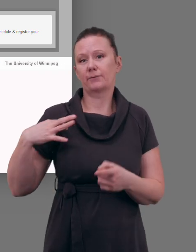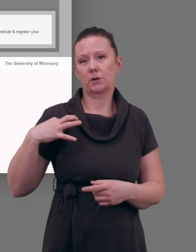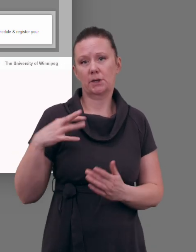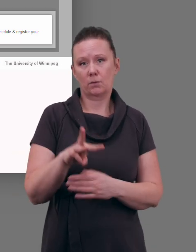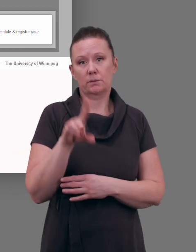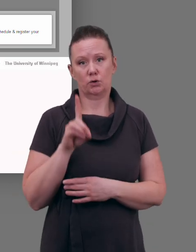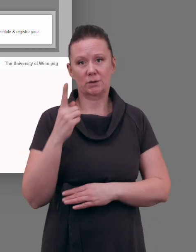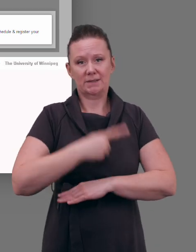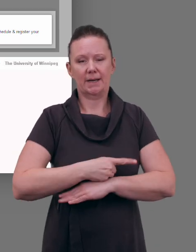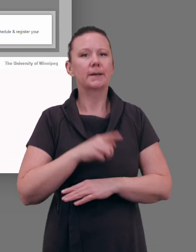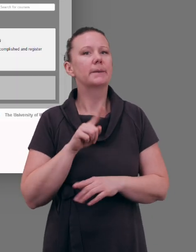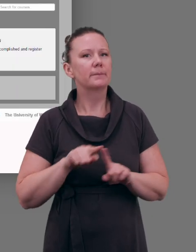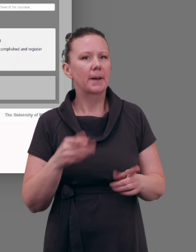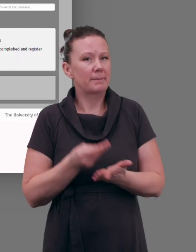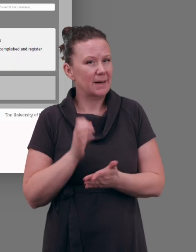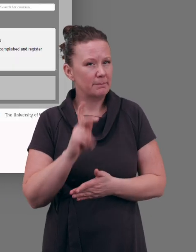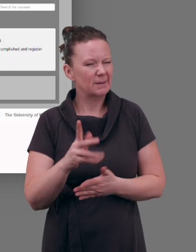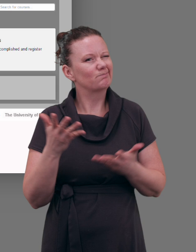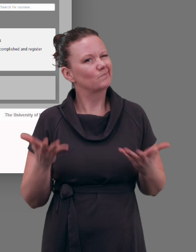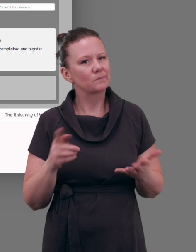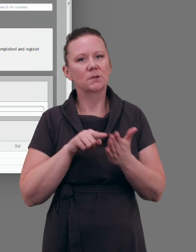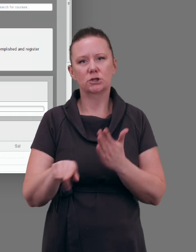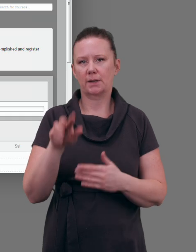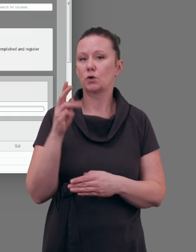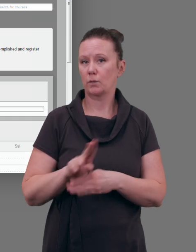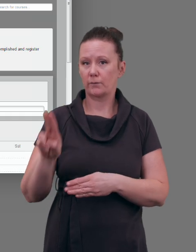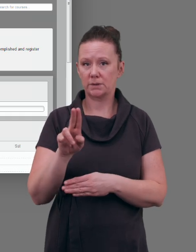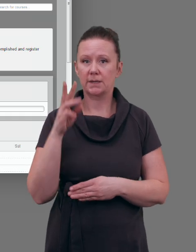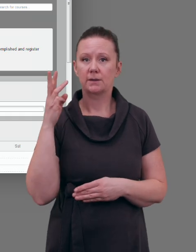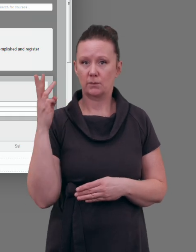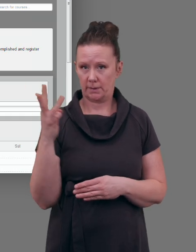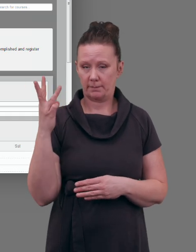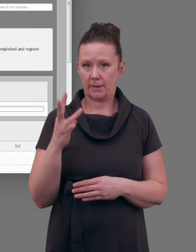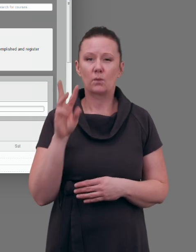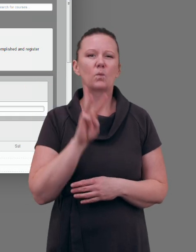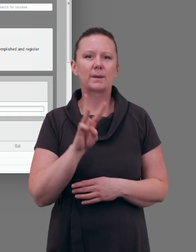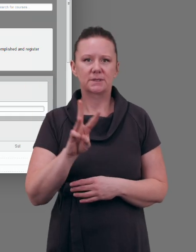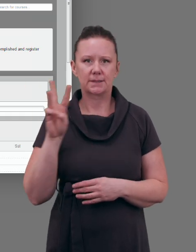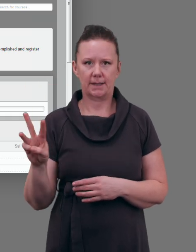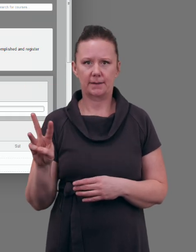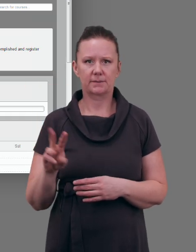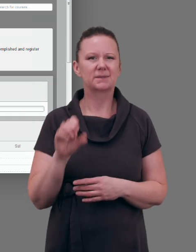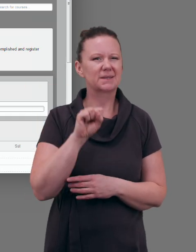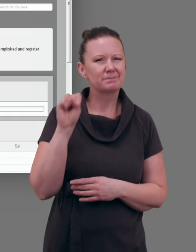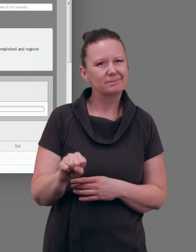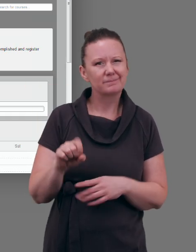of Winnipeg website for refund and voluntary withdrawal dates, as they may vary from section to section and term to